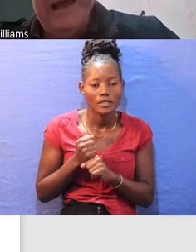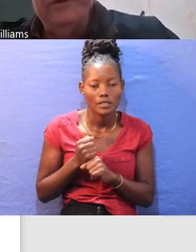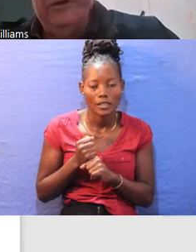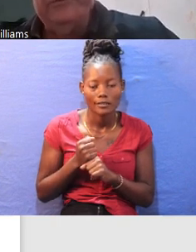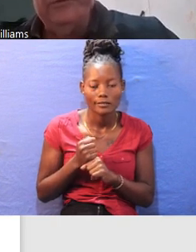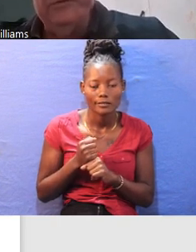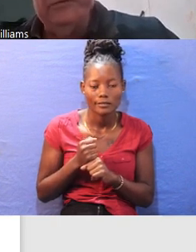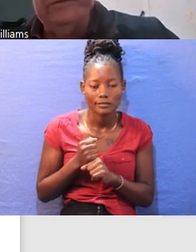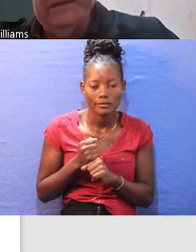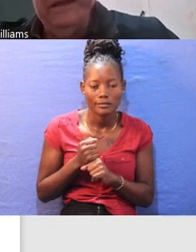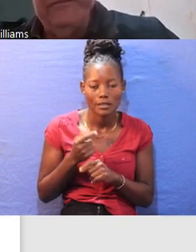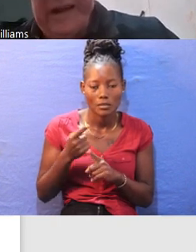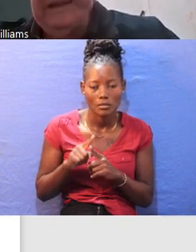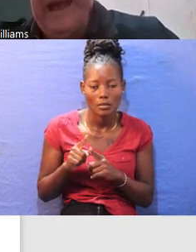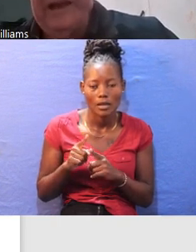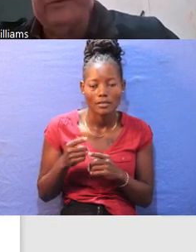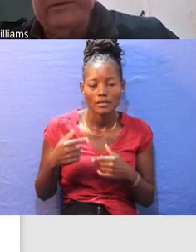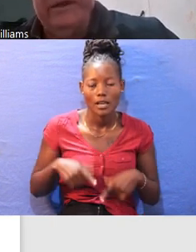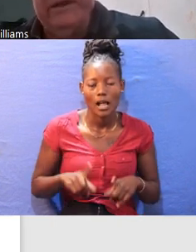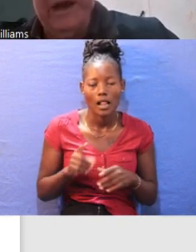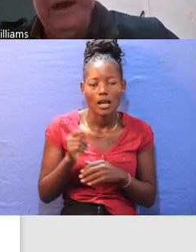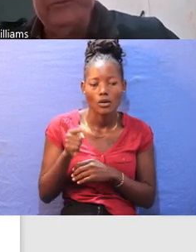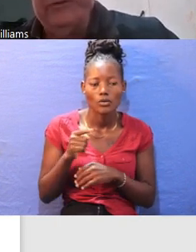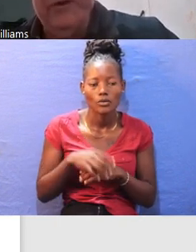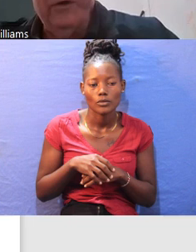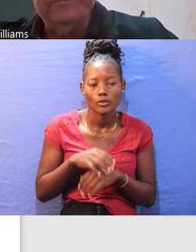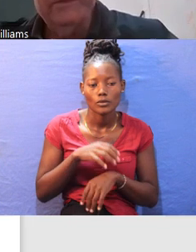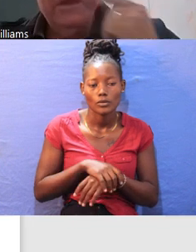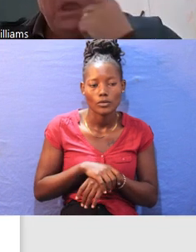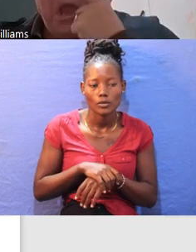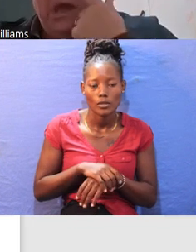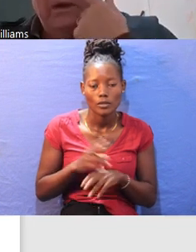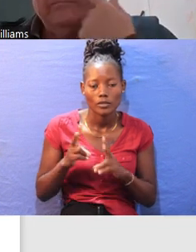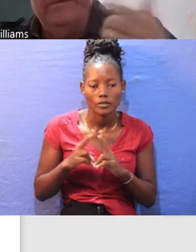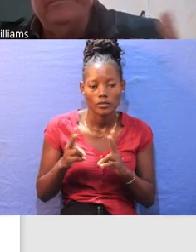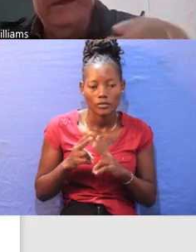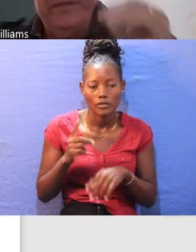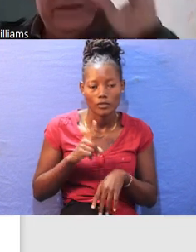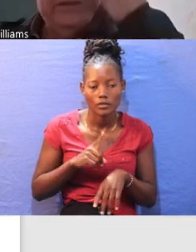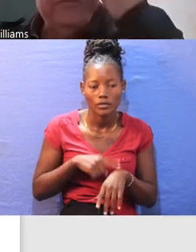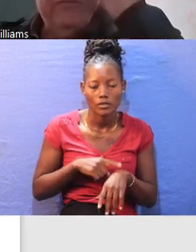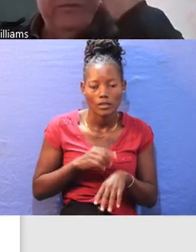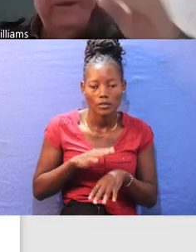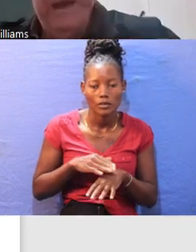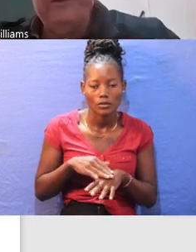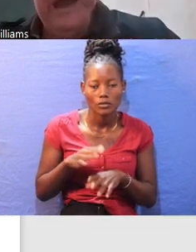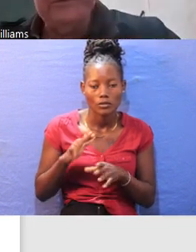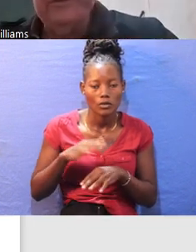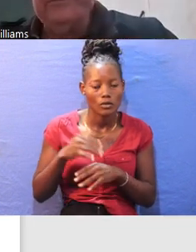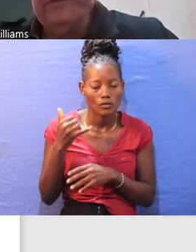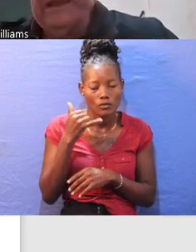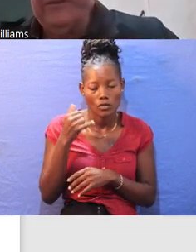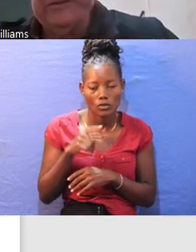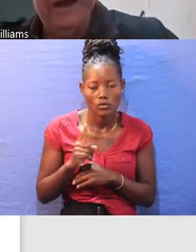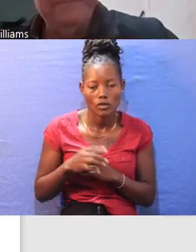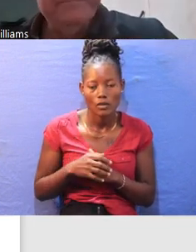do allow you to get fairly accurate times on your phone. I think it's about as accurate